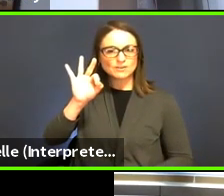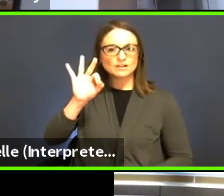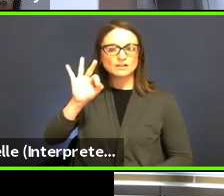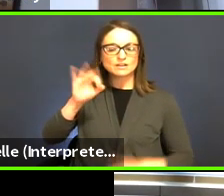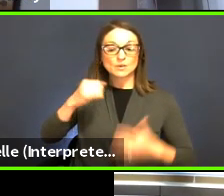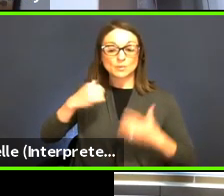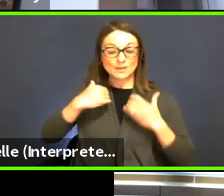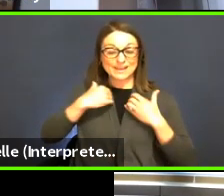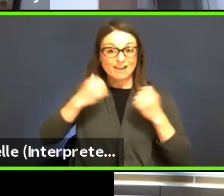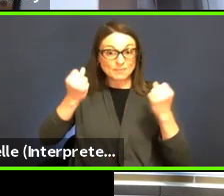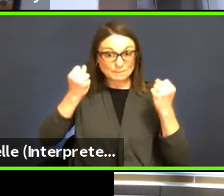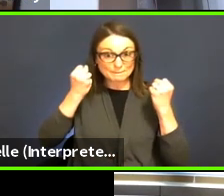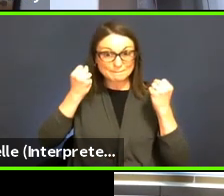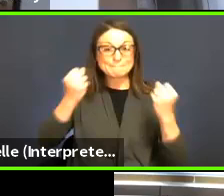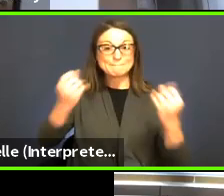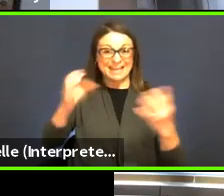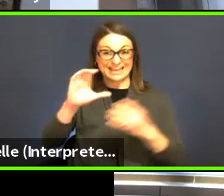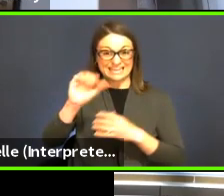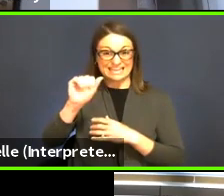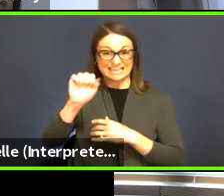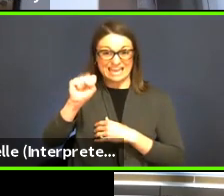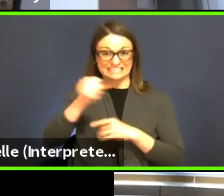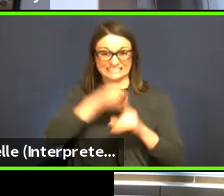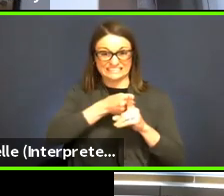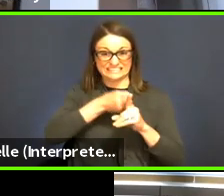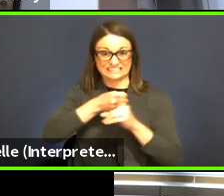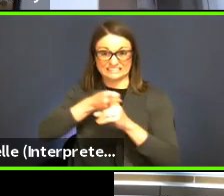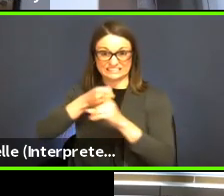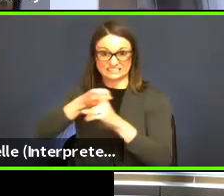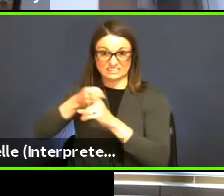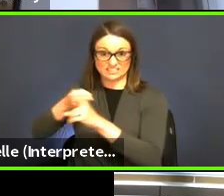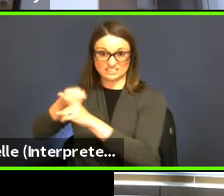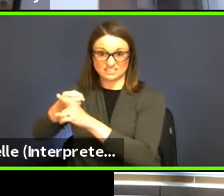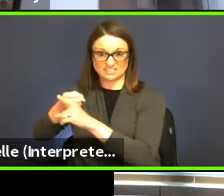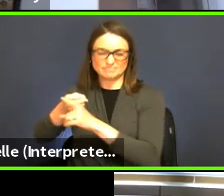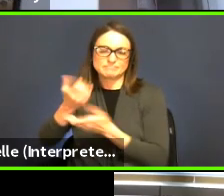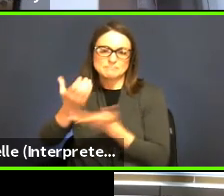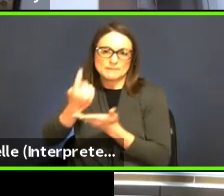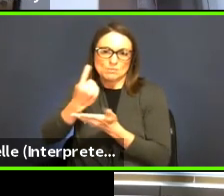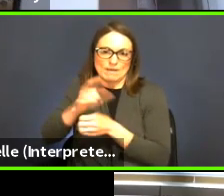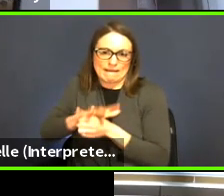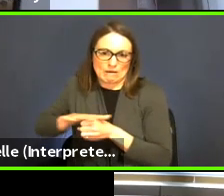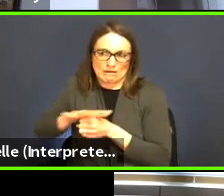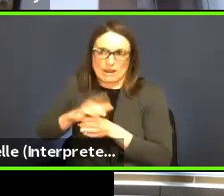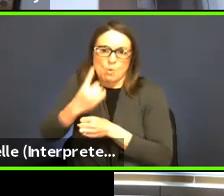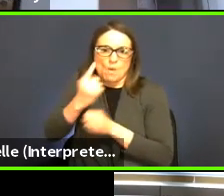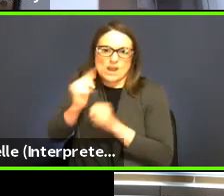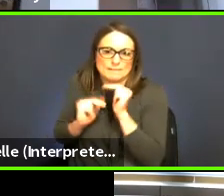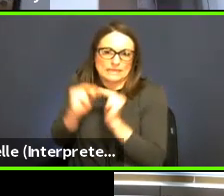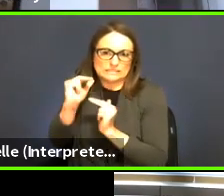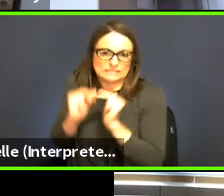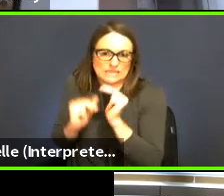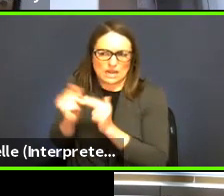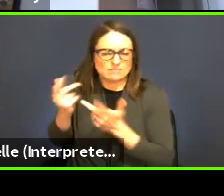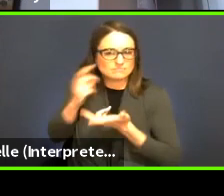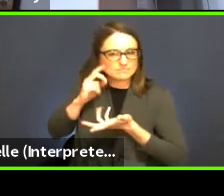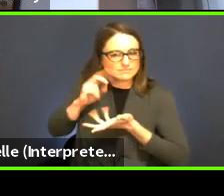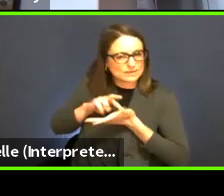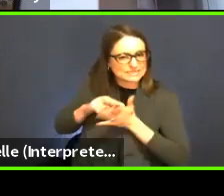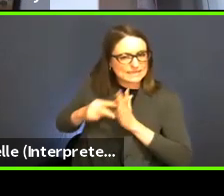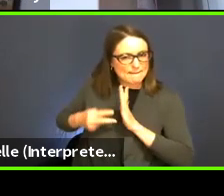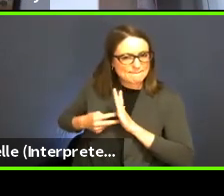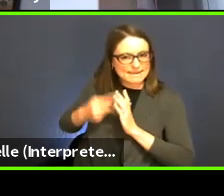of cases in a particular area building, what that means in terms of